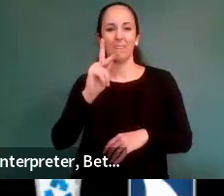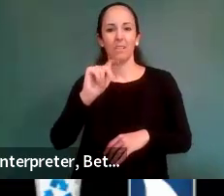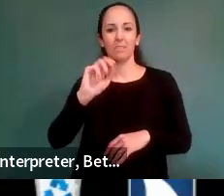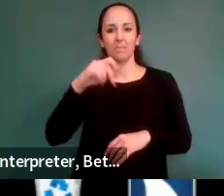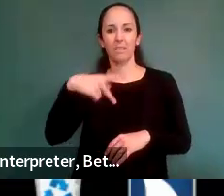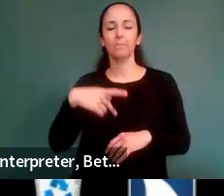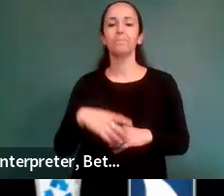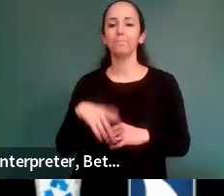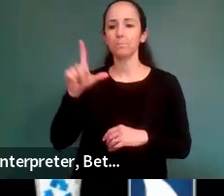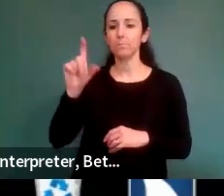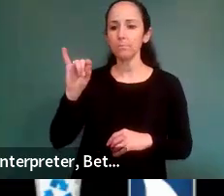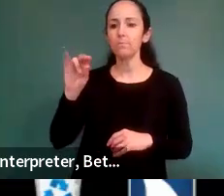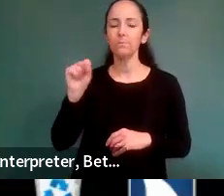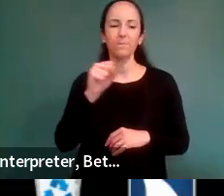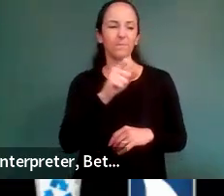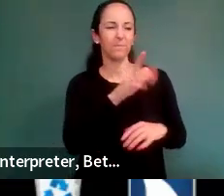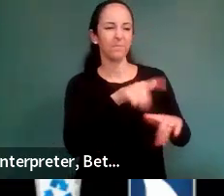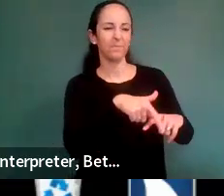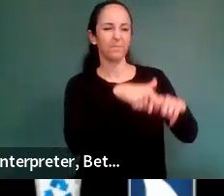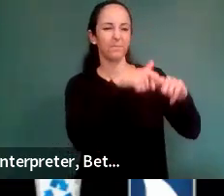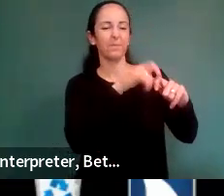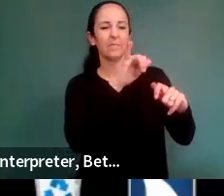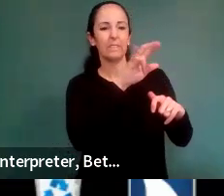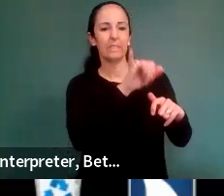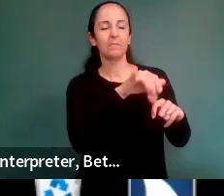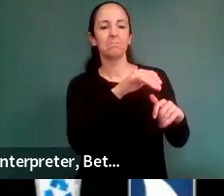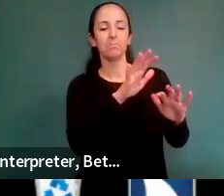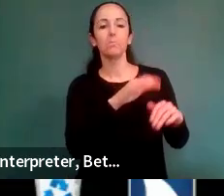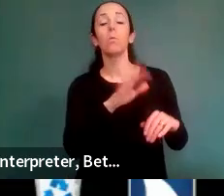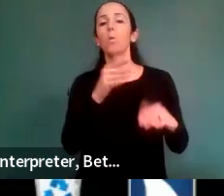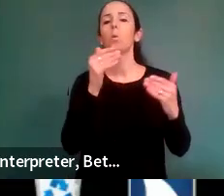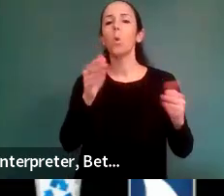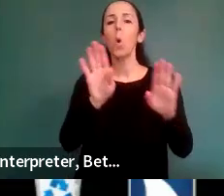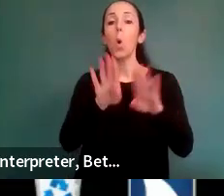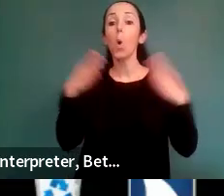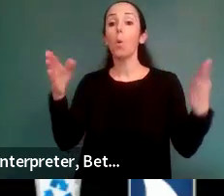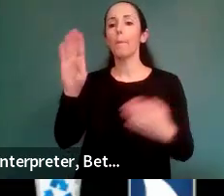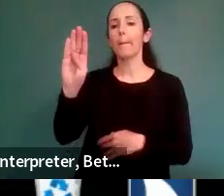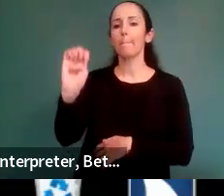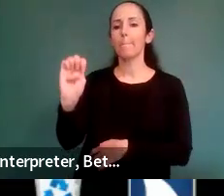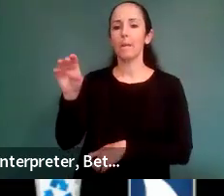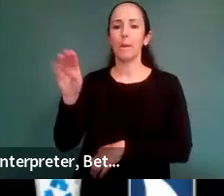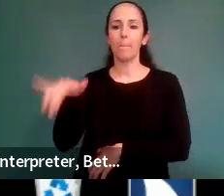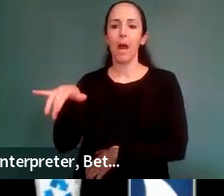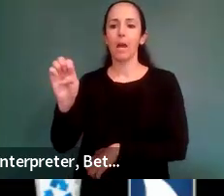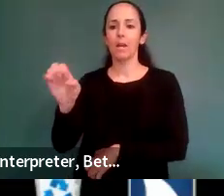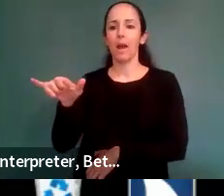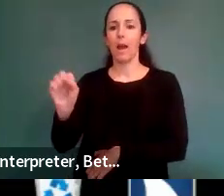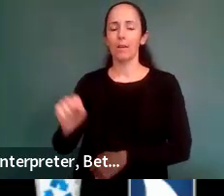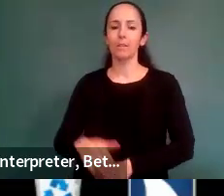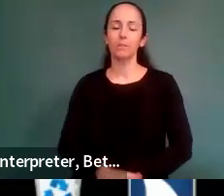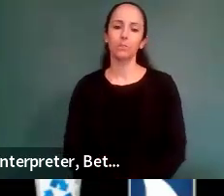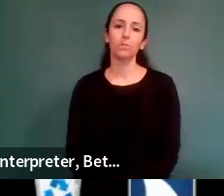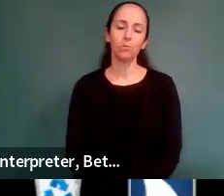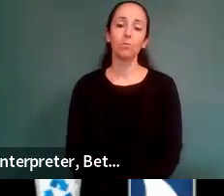screen share there. Return. Voice dream reader. Open Be My Eyes. Give me one moment. Be My Eyes. Take